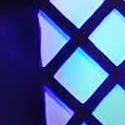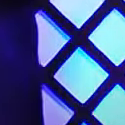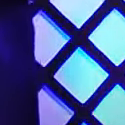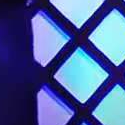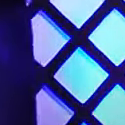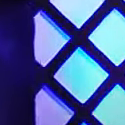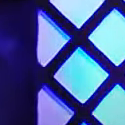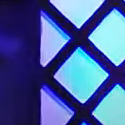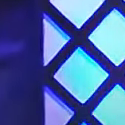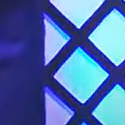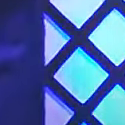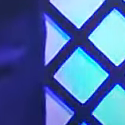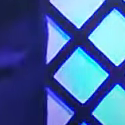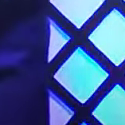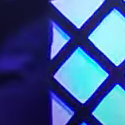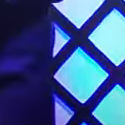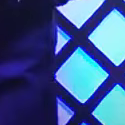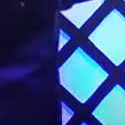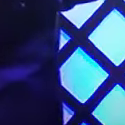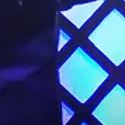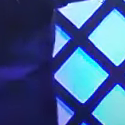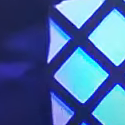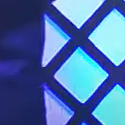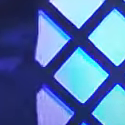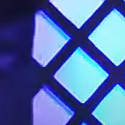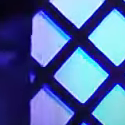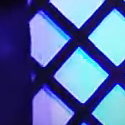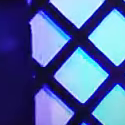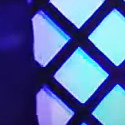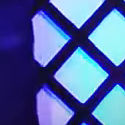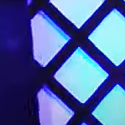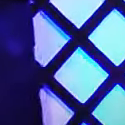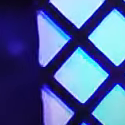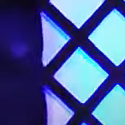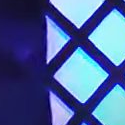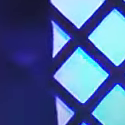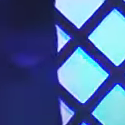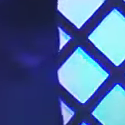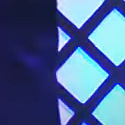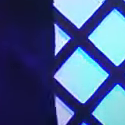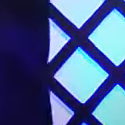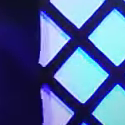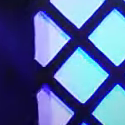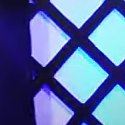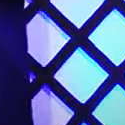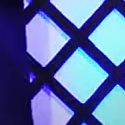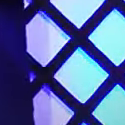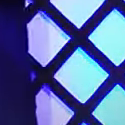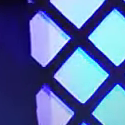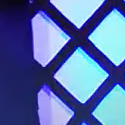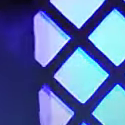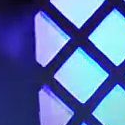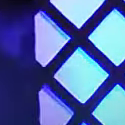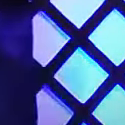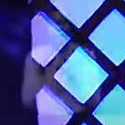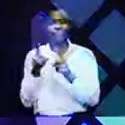Spirit. So last week I spoke a lot about building blocks of resistance.